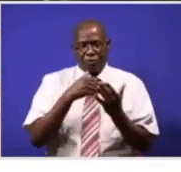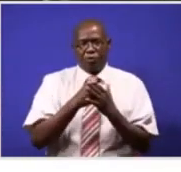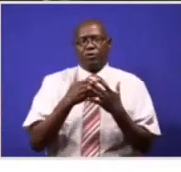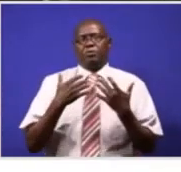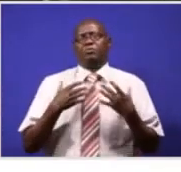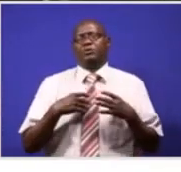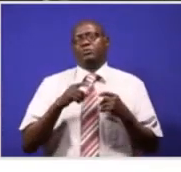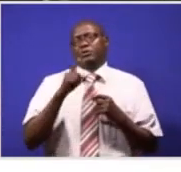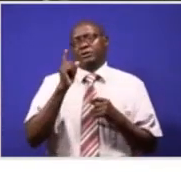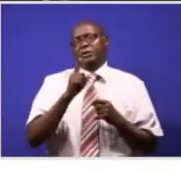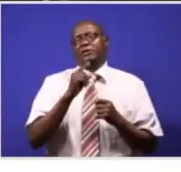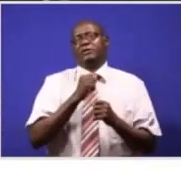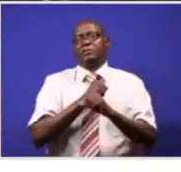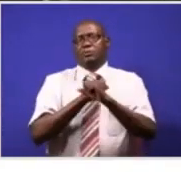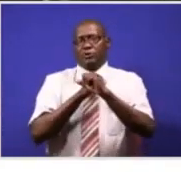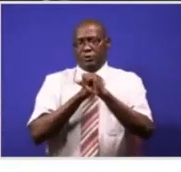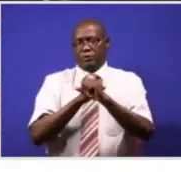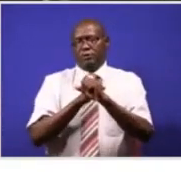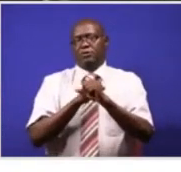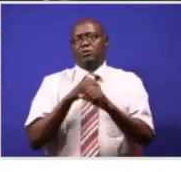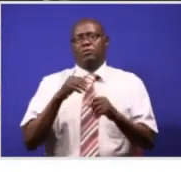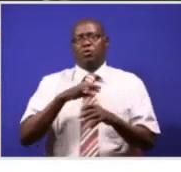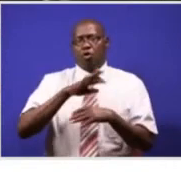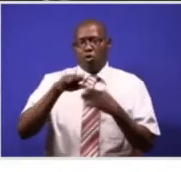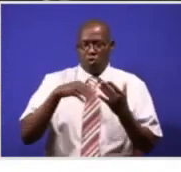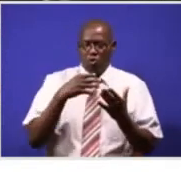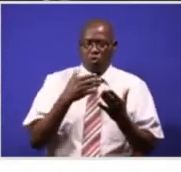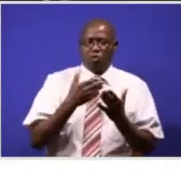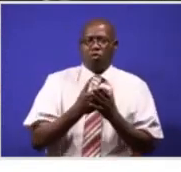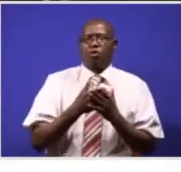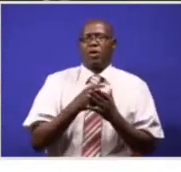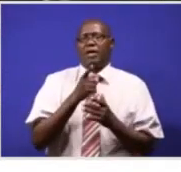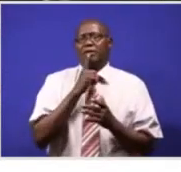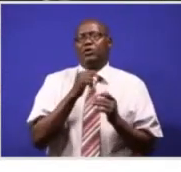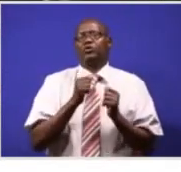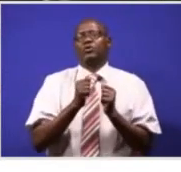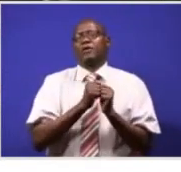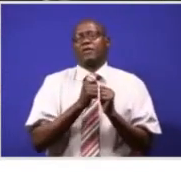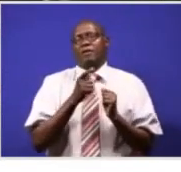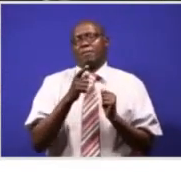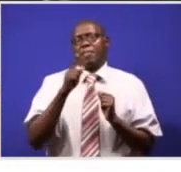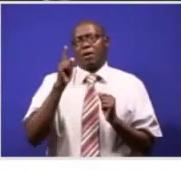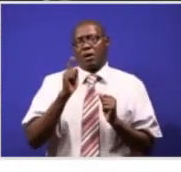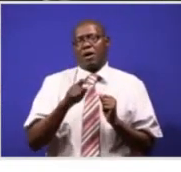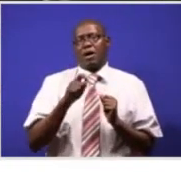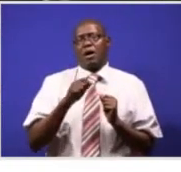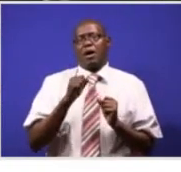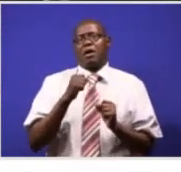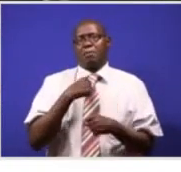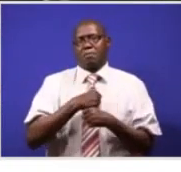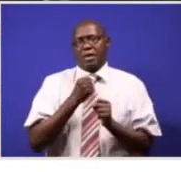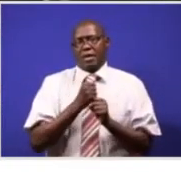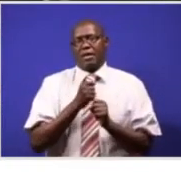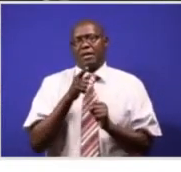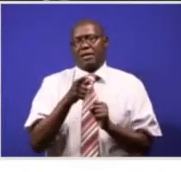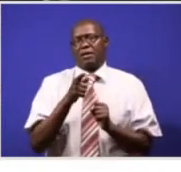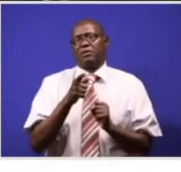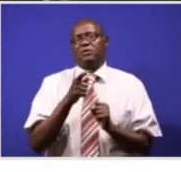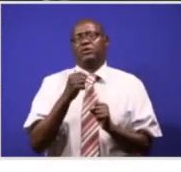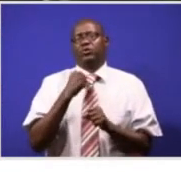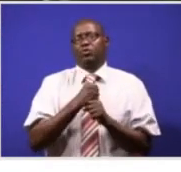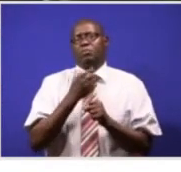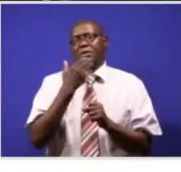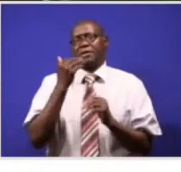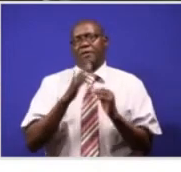need to be protected, and all of us, I say together, we can make it and we can do better